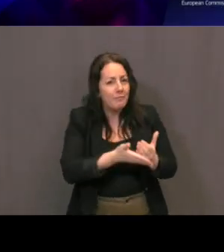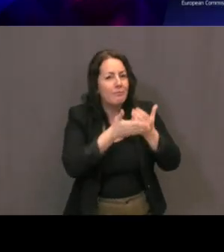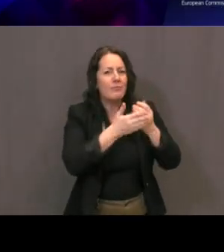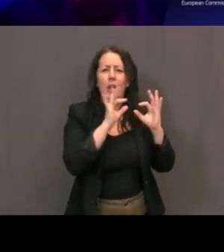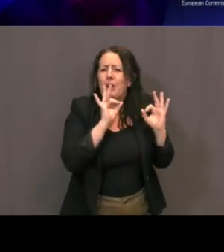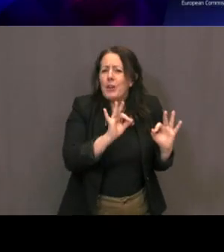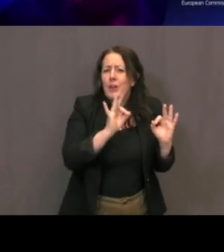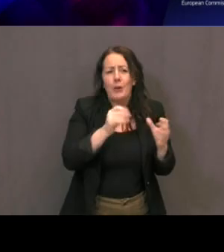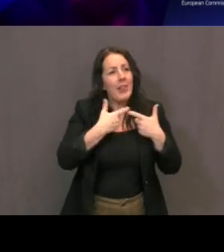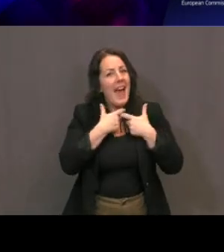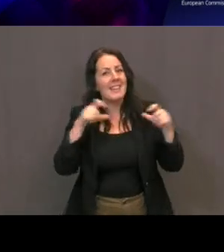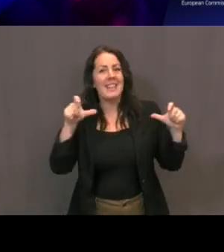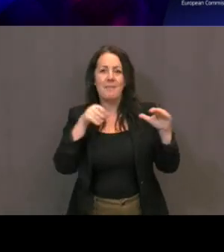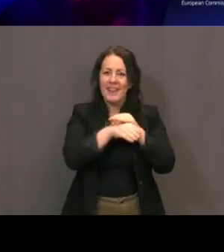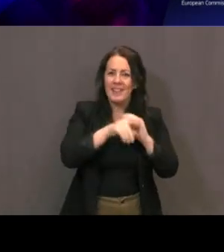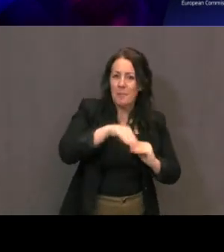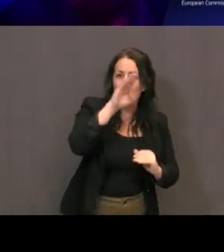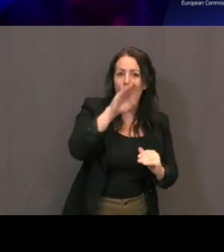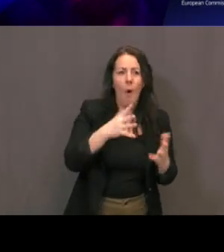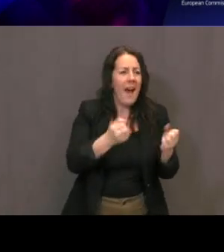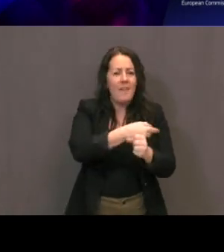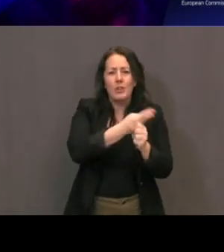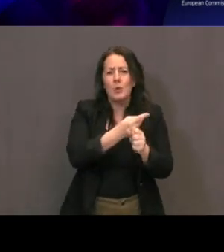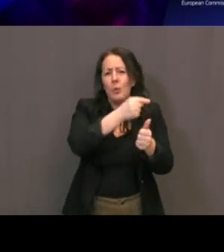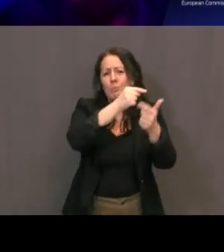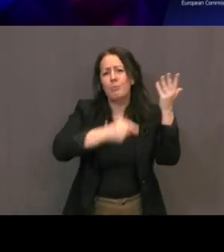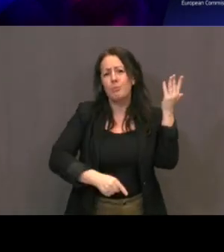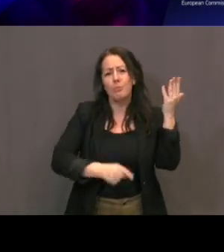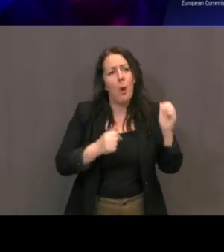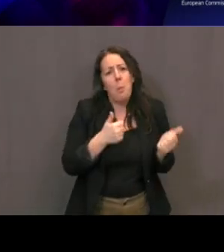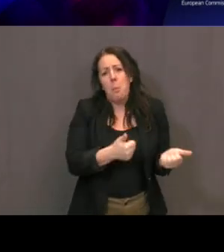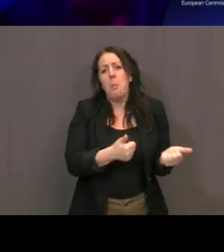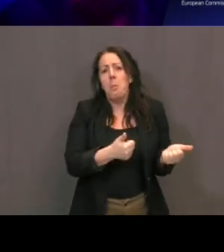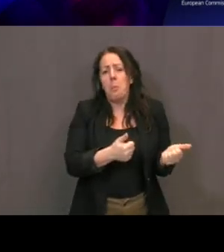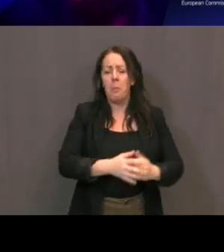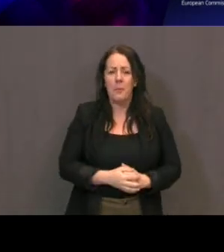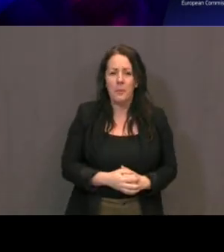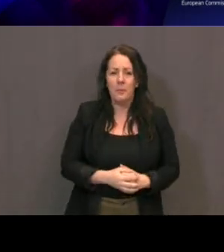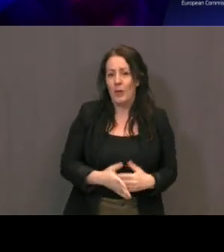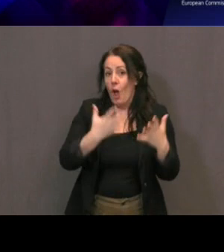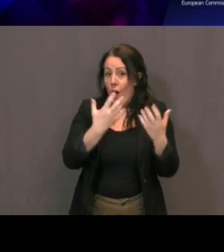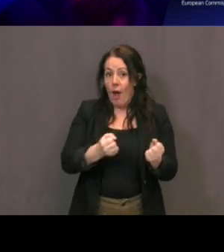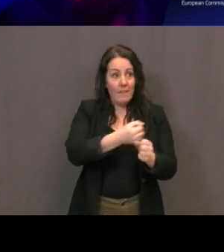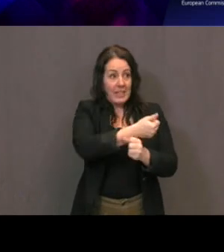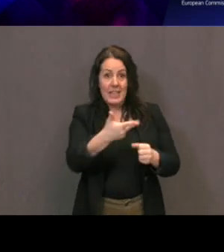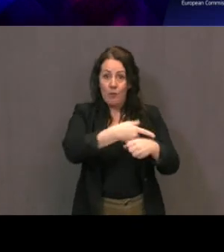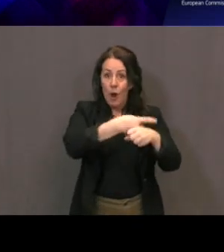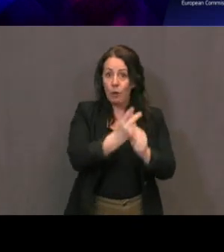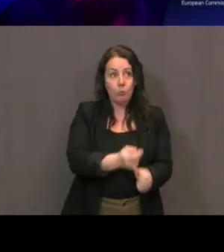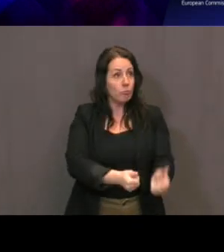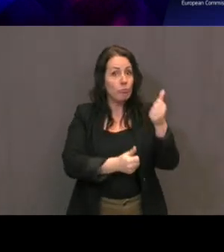some have been more generally been developed to seek to create human bonds across